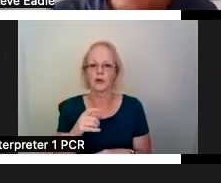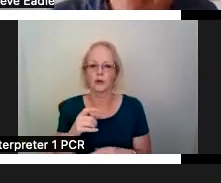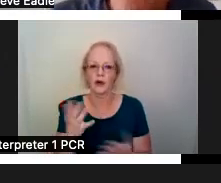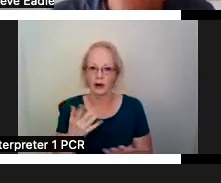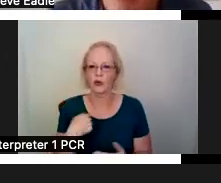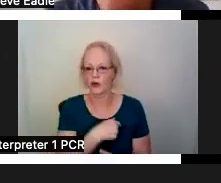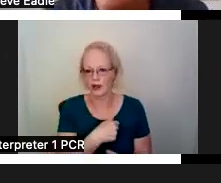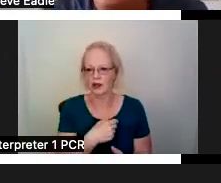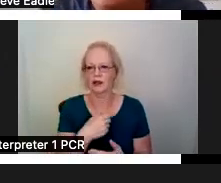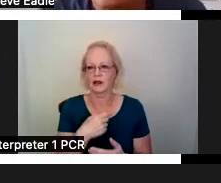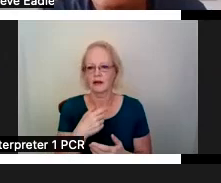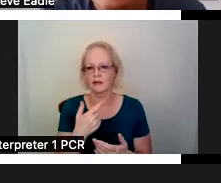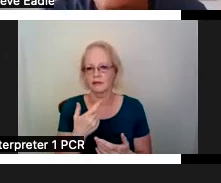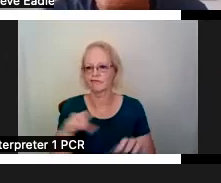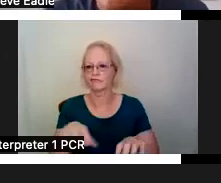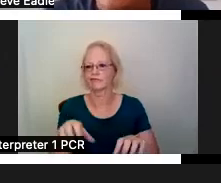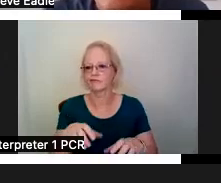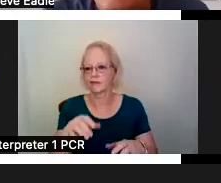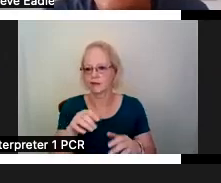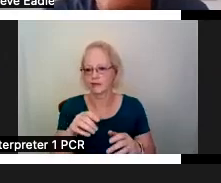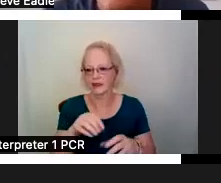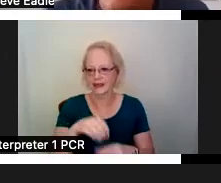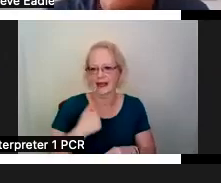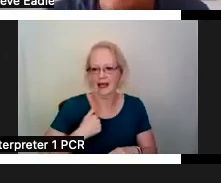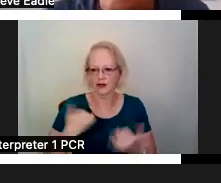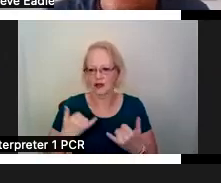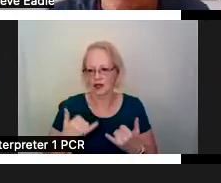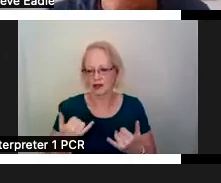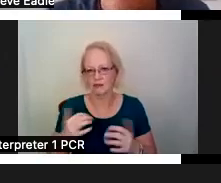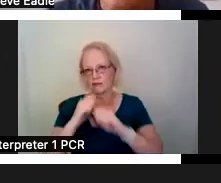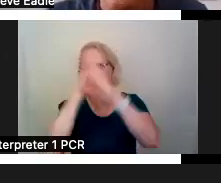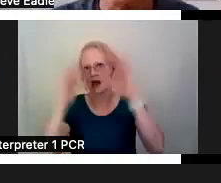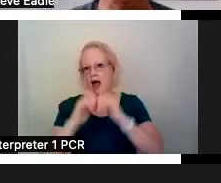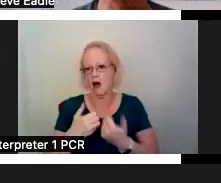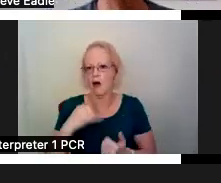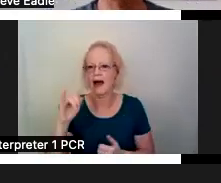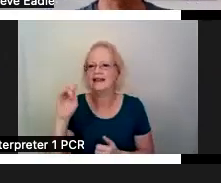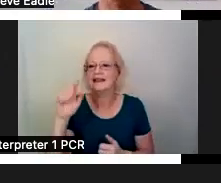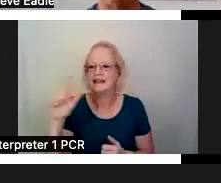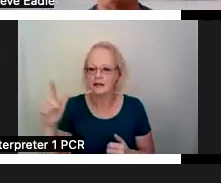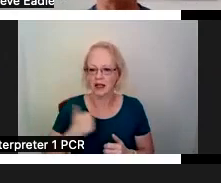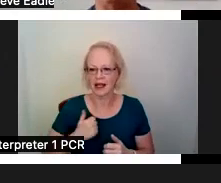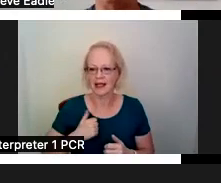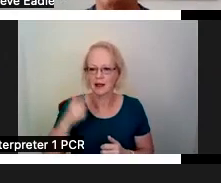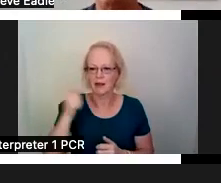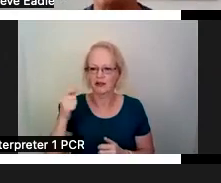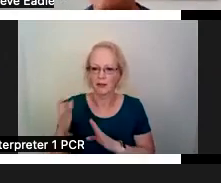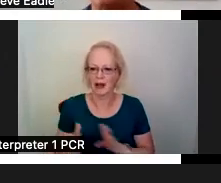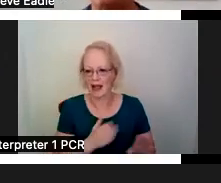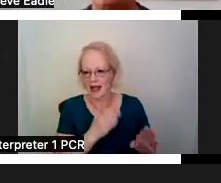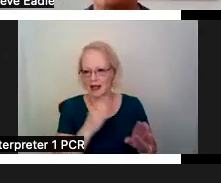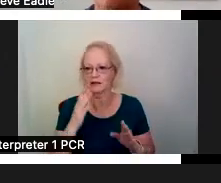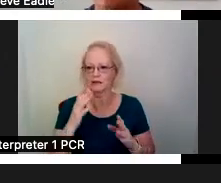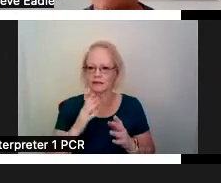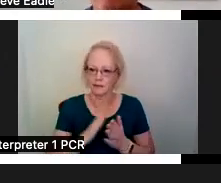are today. So how did the Ideal Canadian Pension Plan evolve, and how did we